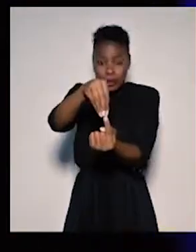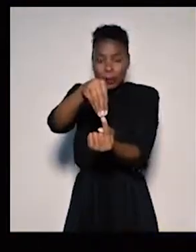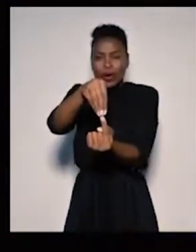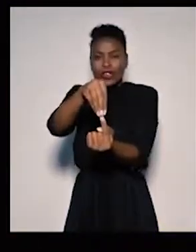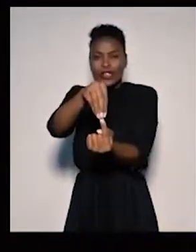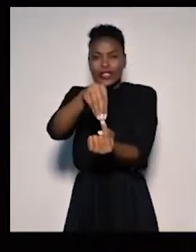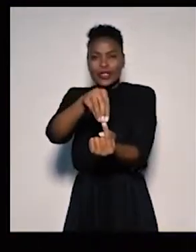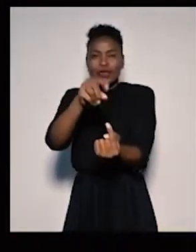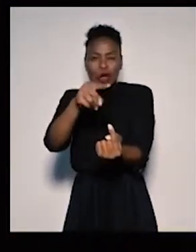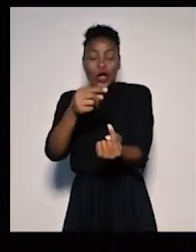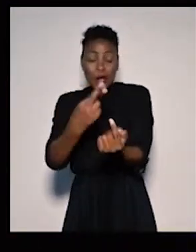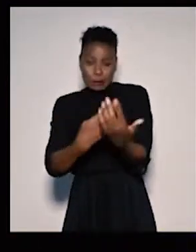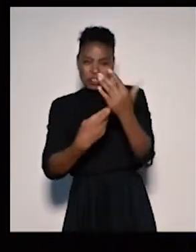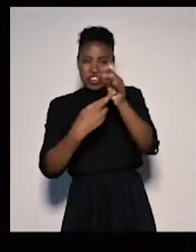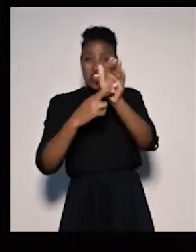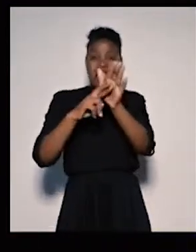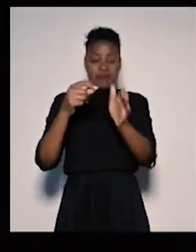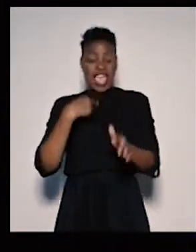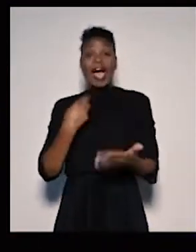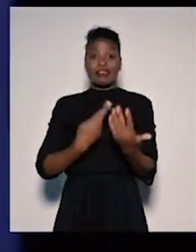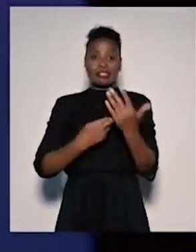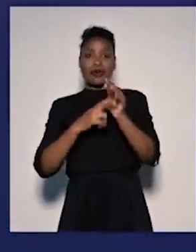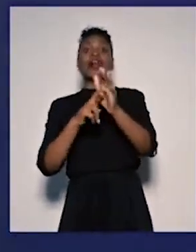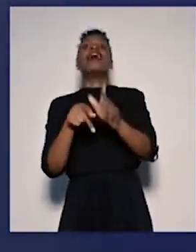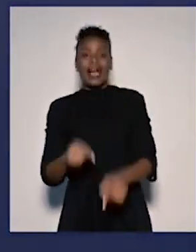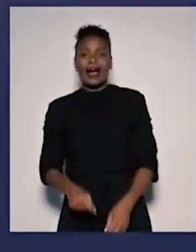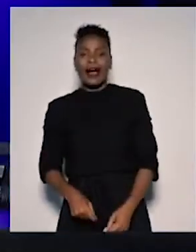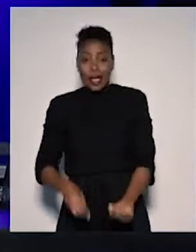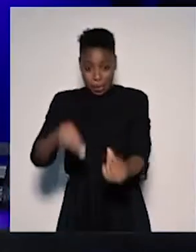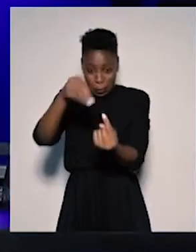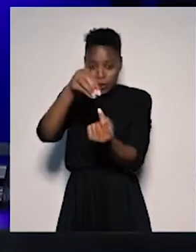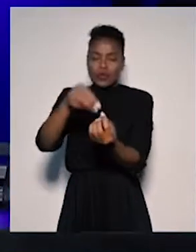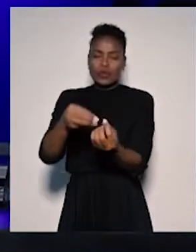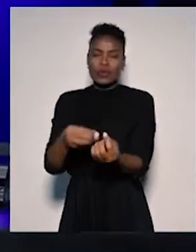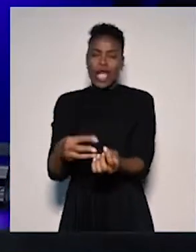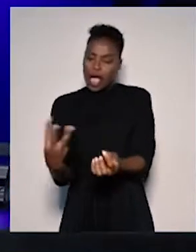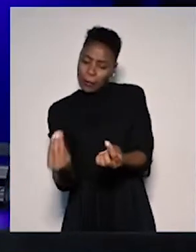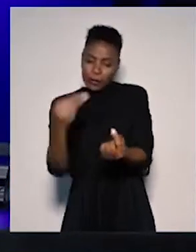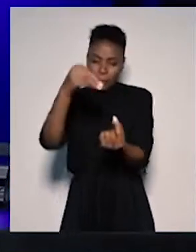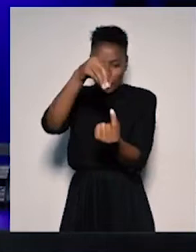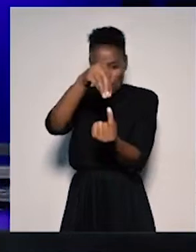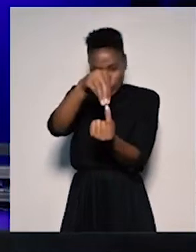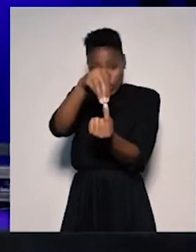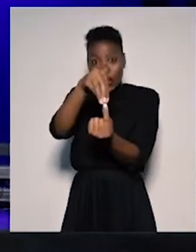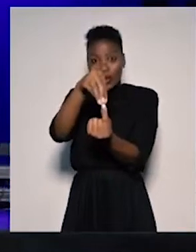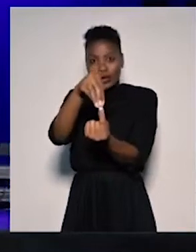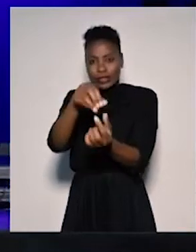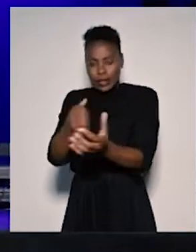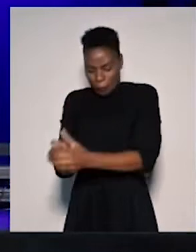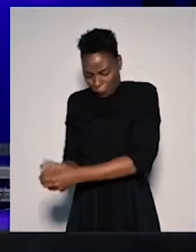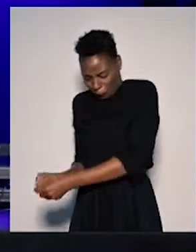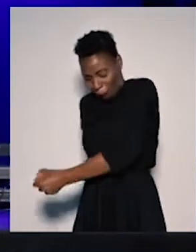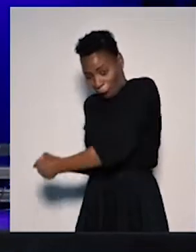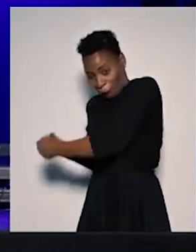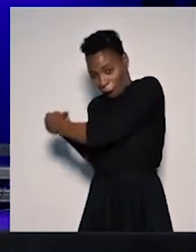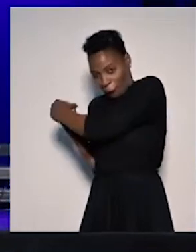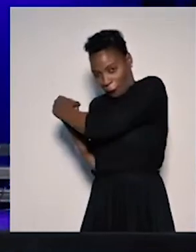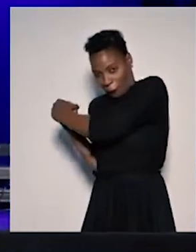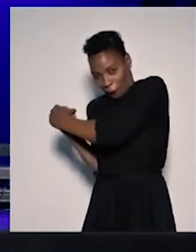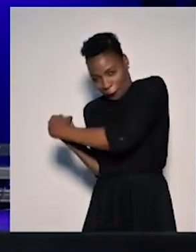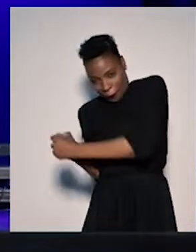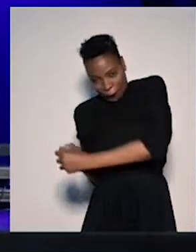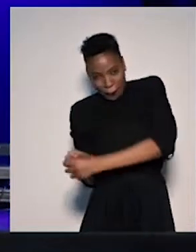of you who are watching a show off or young Zaba Komba. He's a Komba. So he put the golf ball on the ground, and he swung and hit it. Abareko